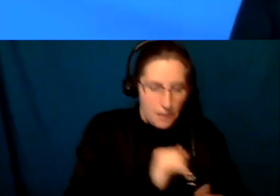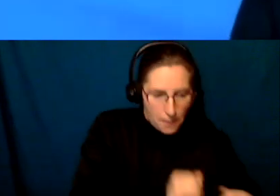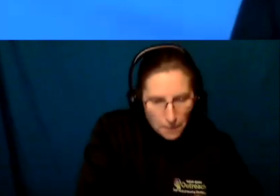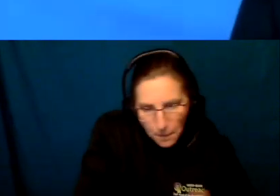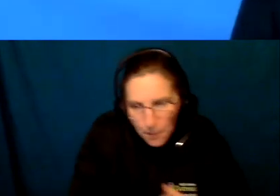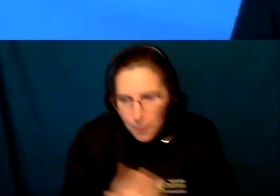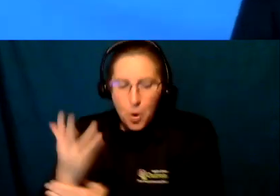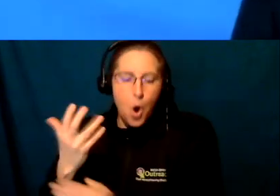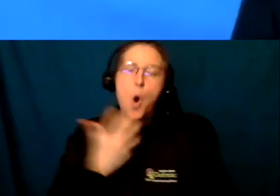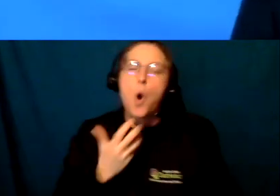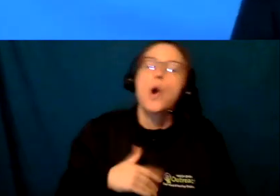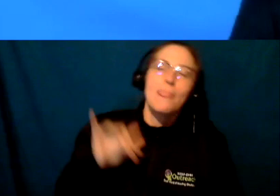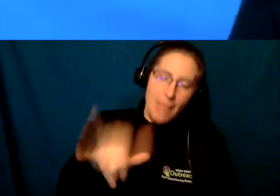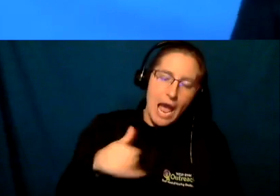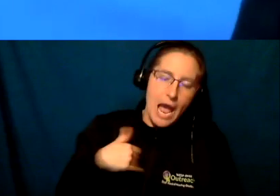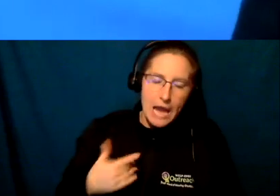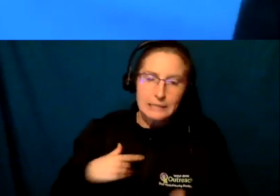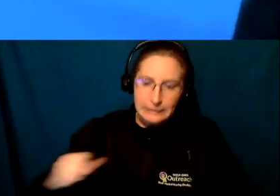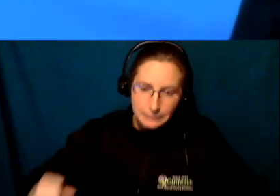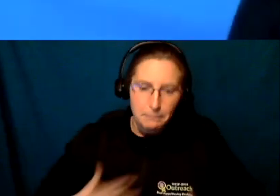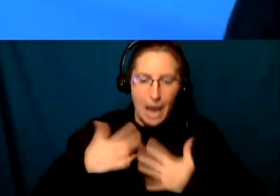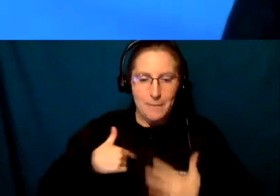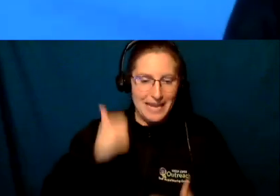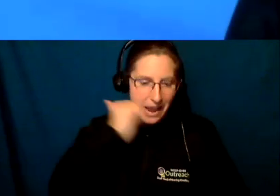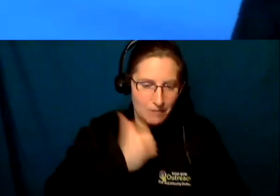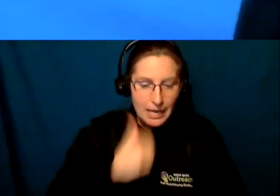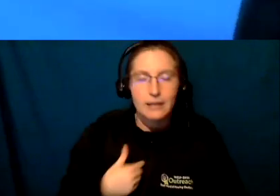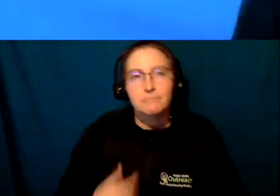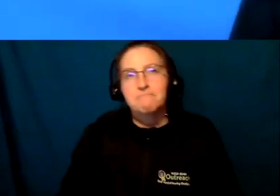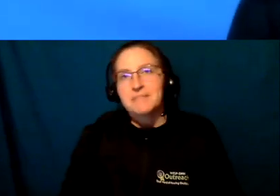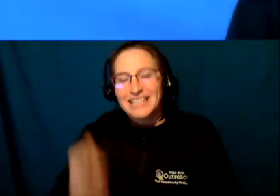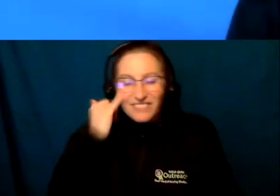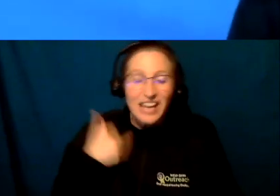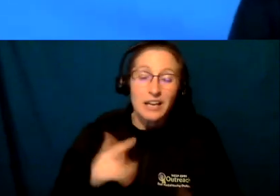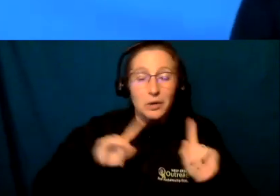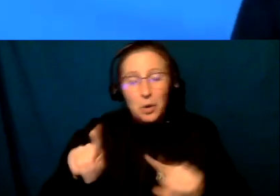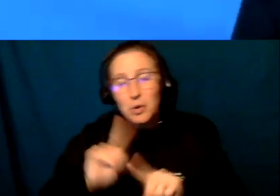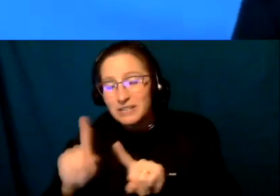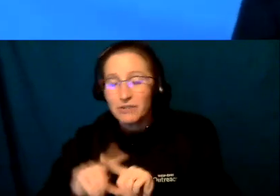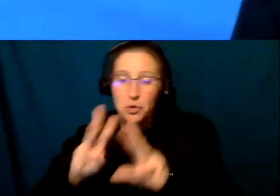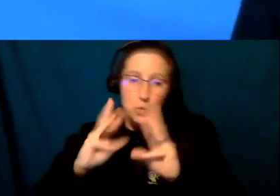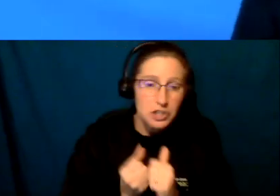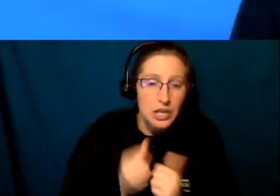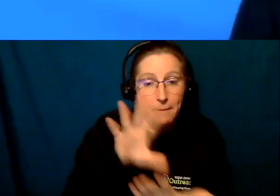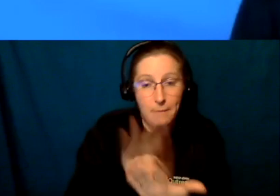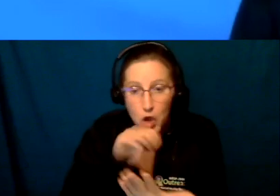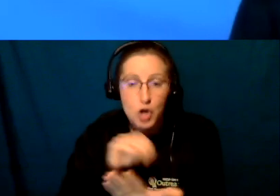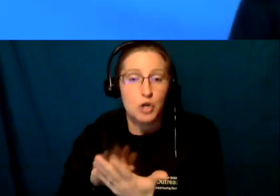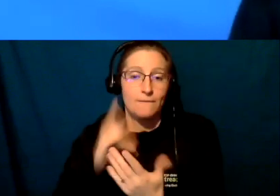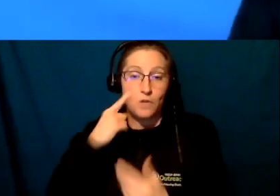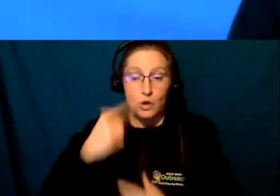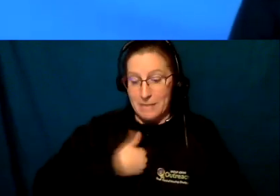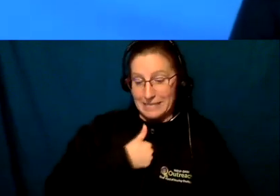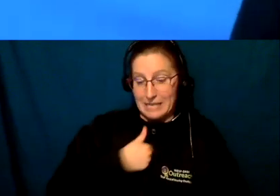And I think about how like when I'm going to all these different workshops and doing these different things for like my own personal growth, how